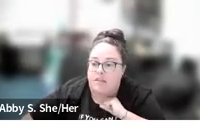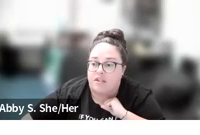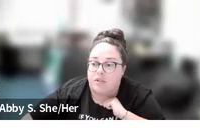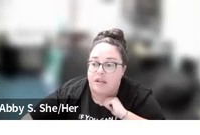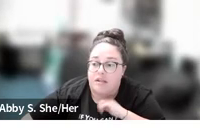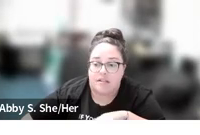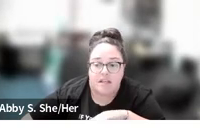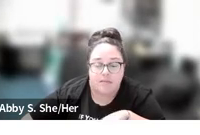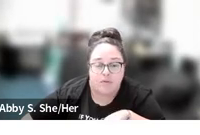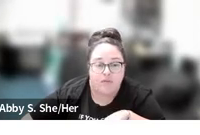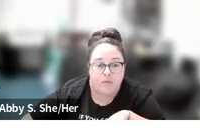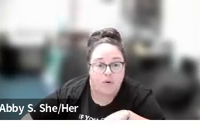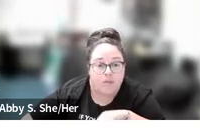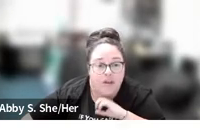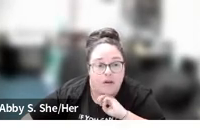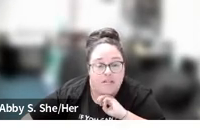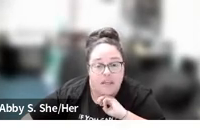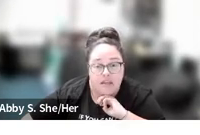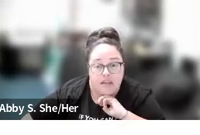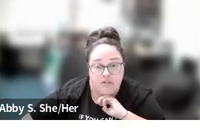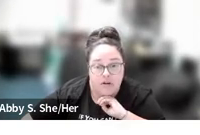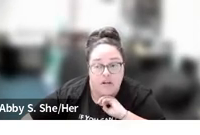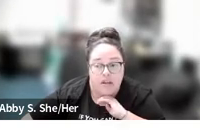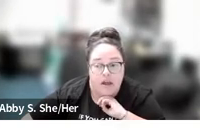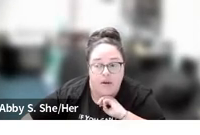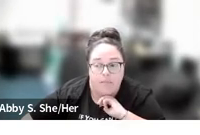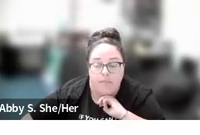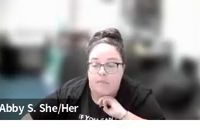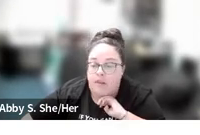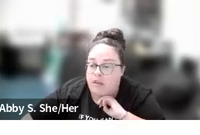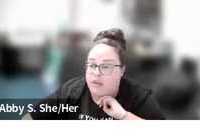and it is accessible for both iOS and Android.